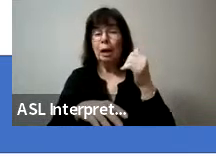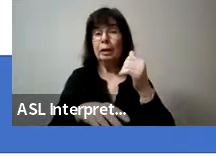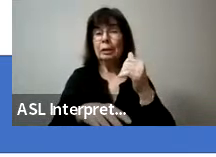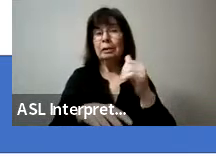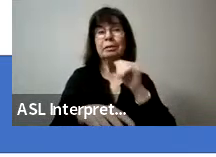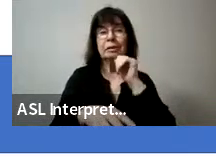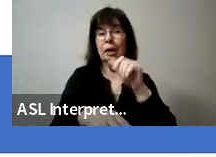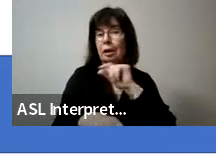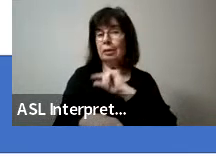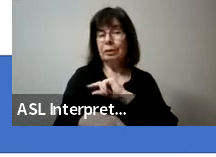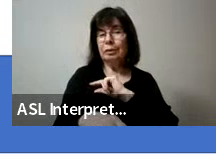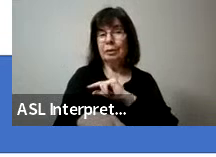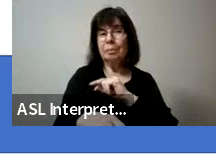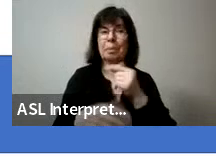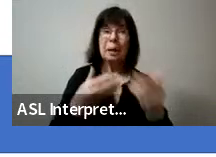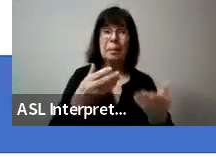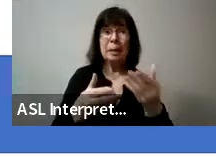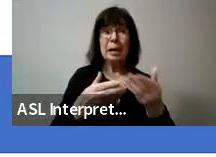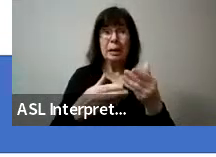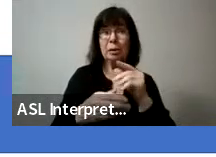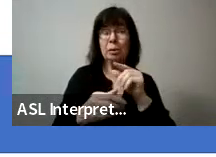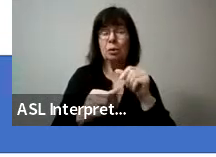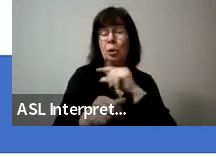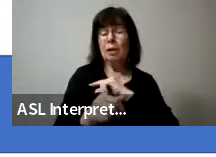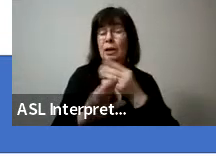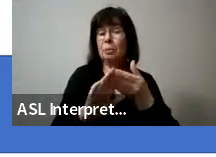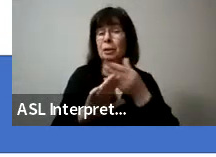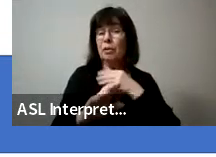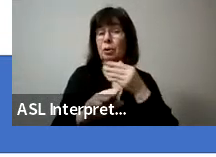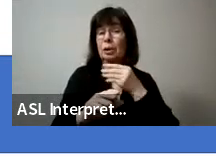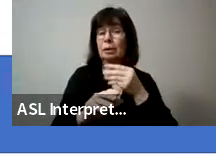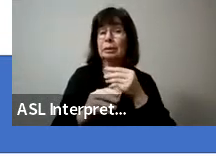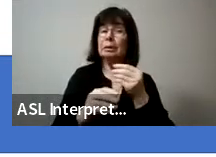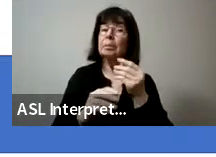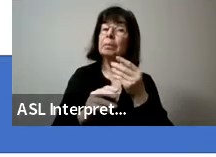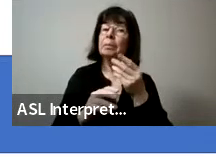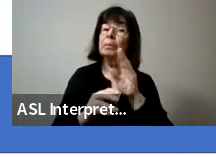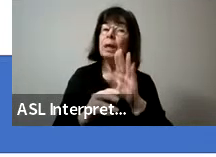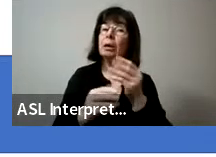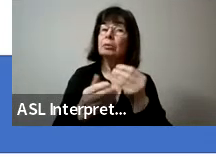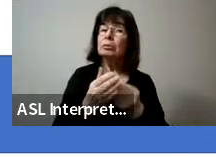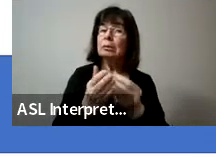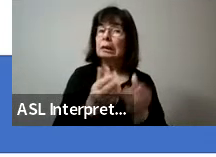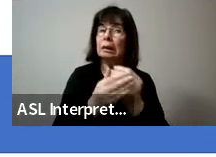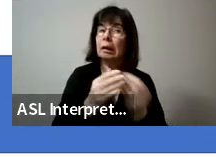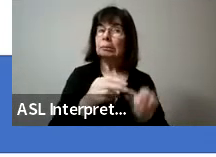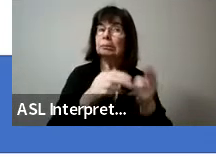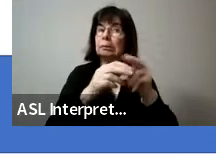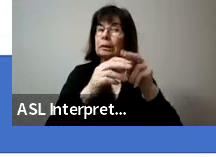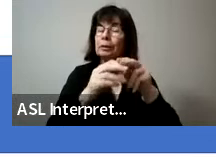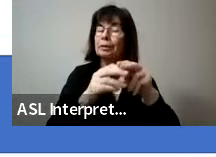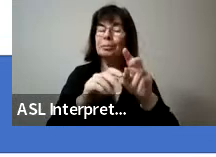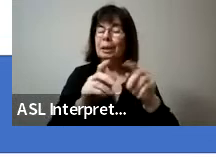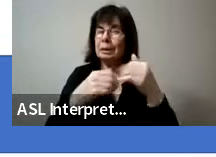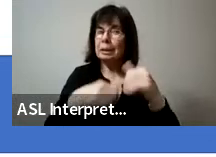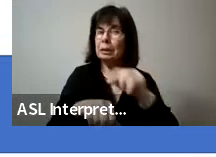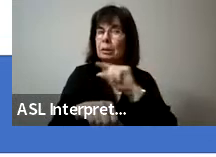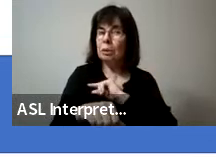if they had higher incomes during the continuous coverage requirement. There is a Senate Bill